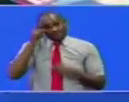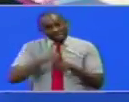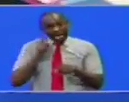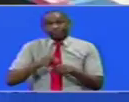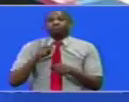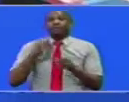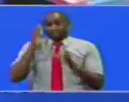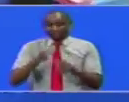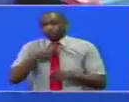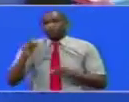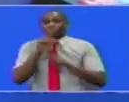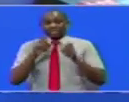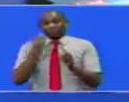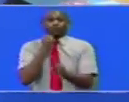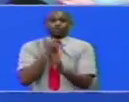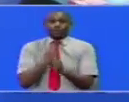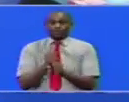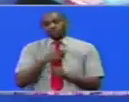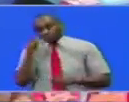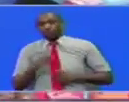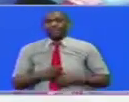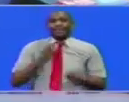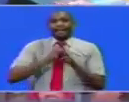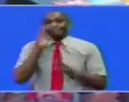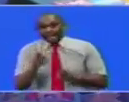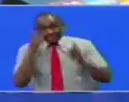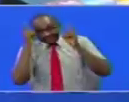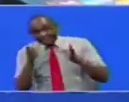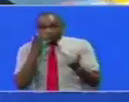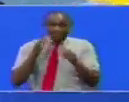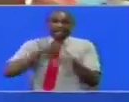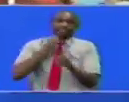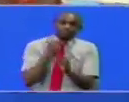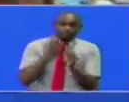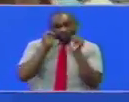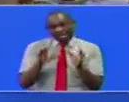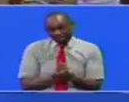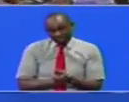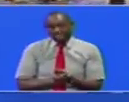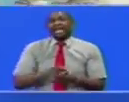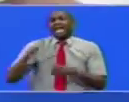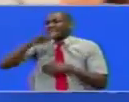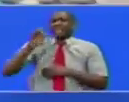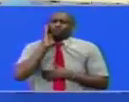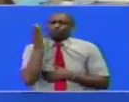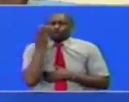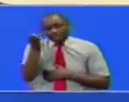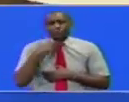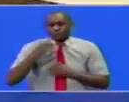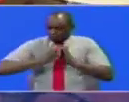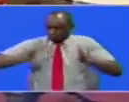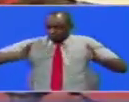kufanya interview ya kazi. Jina yako ndiye itaamua kama utapewa kazi hiyo. Uwanja wa Isiolo pale